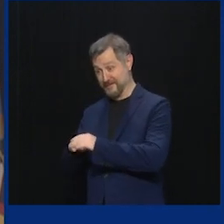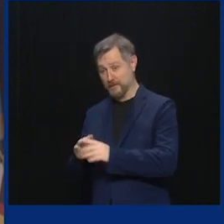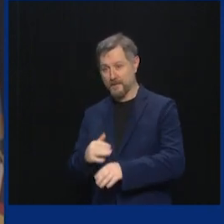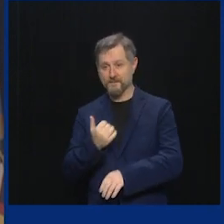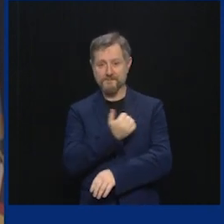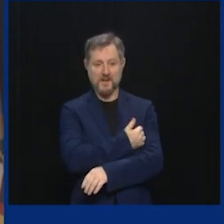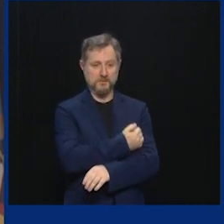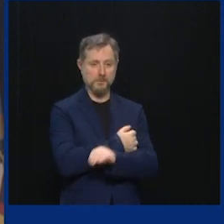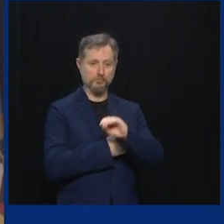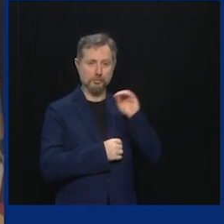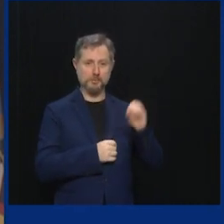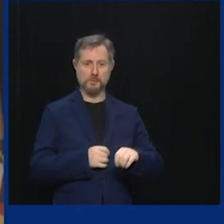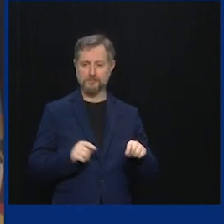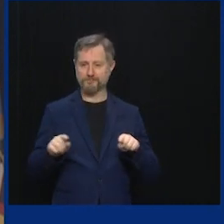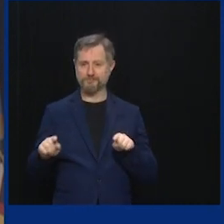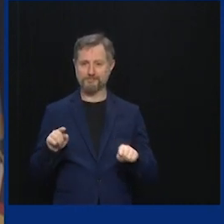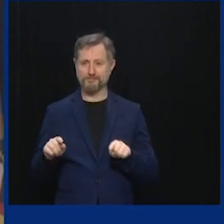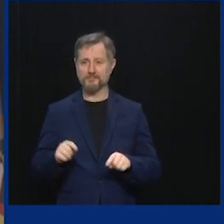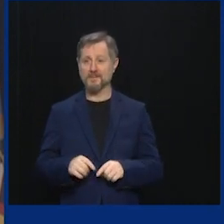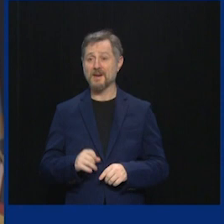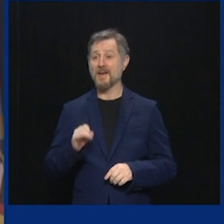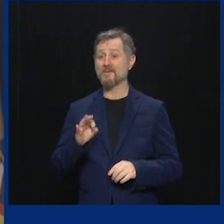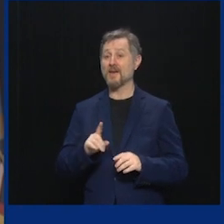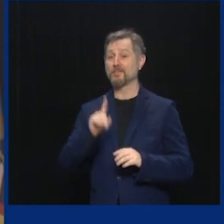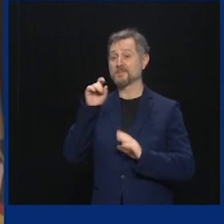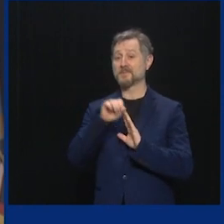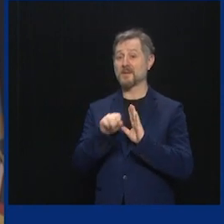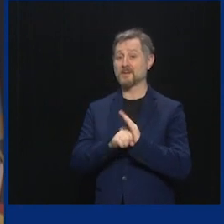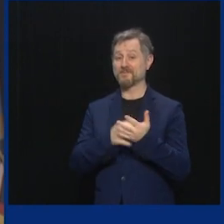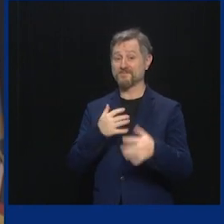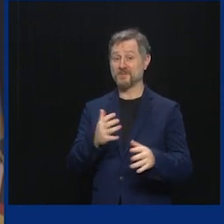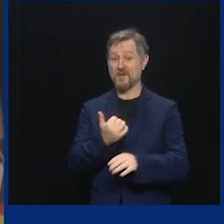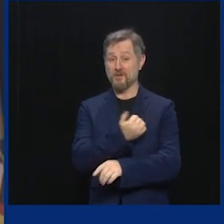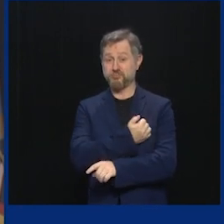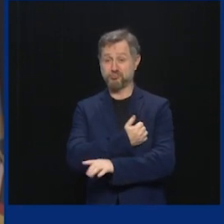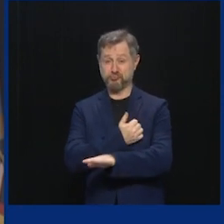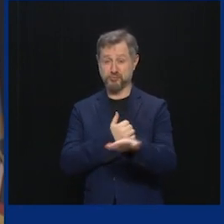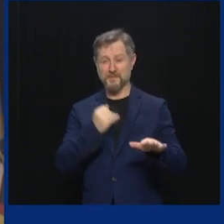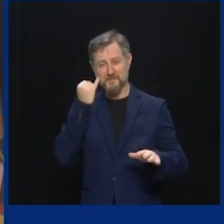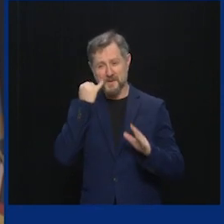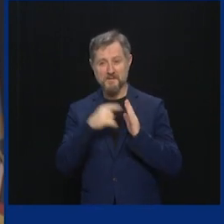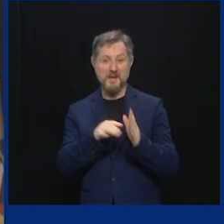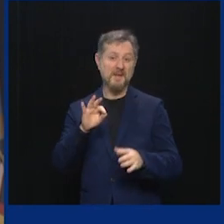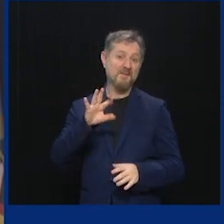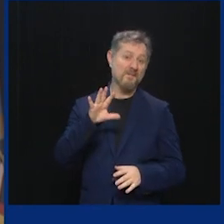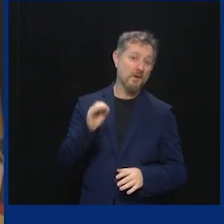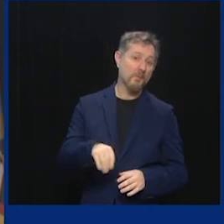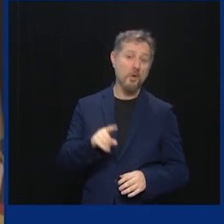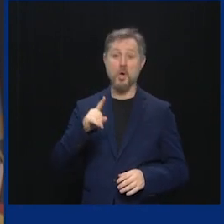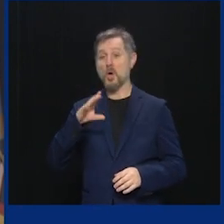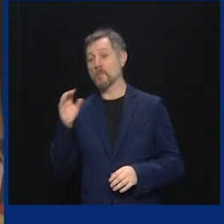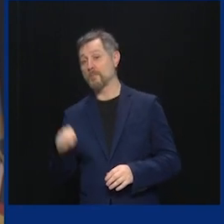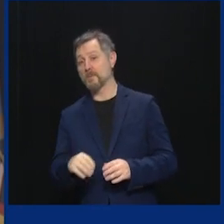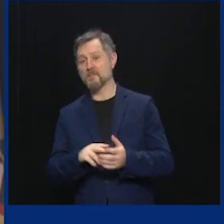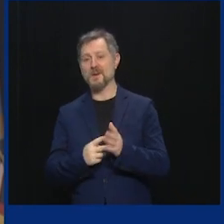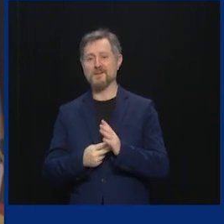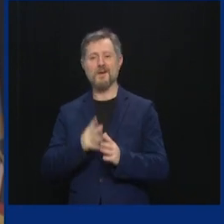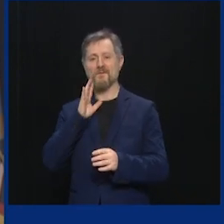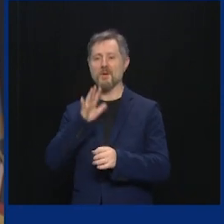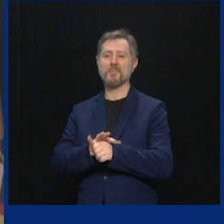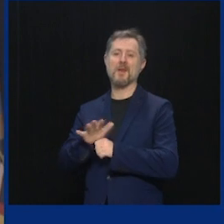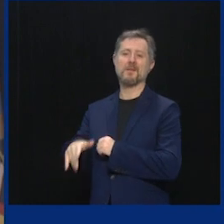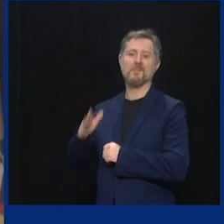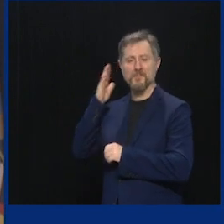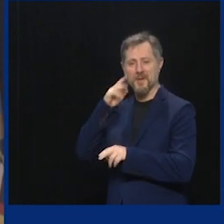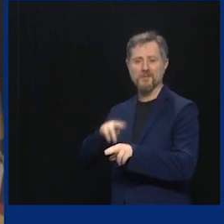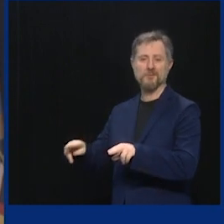areas. If all those upstate areas had a 95 or 100% vaccination rate, we would not be having a surge in hospitals. So